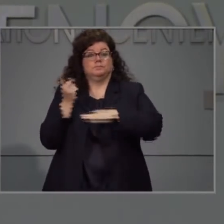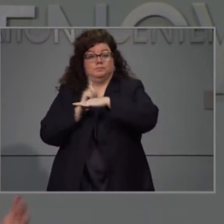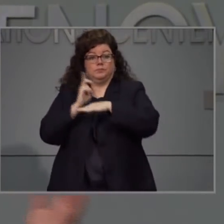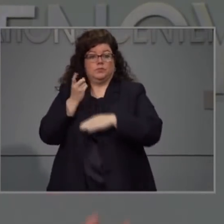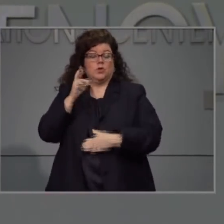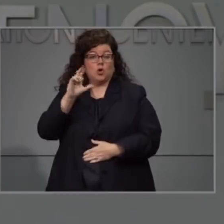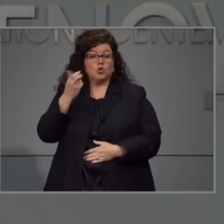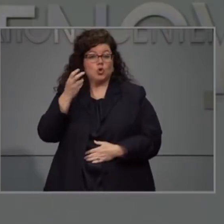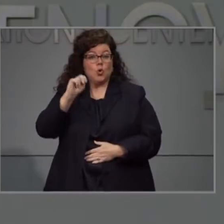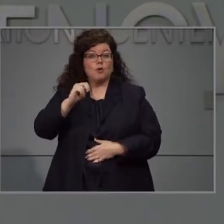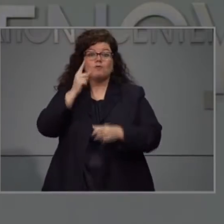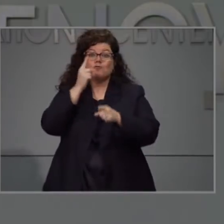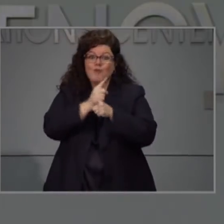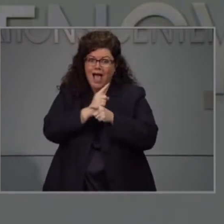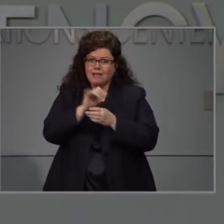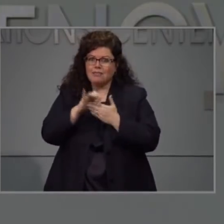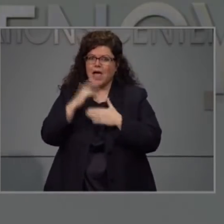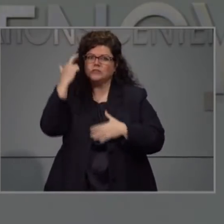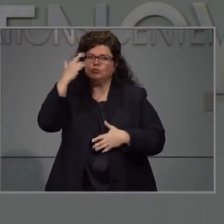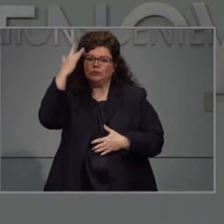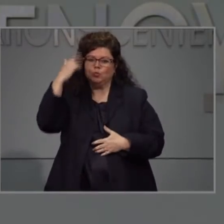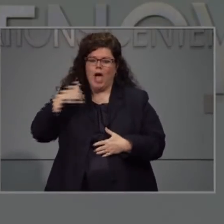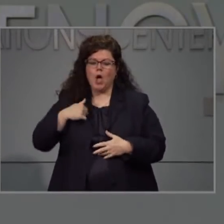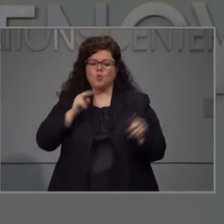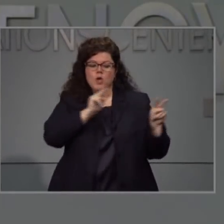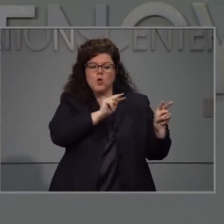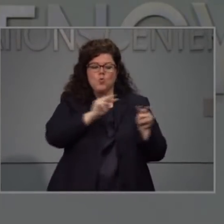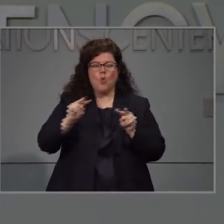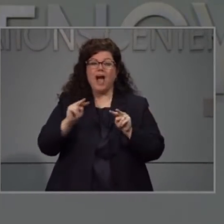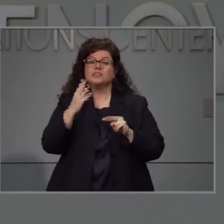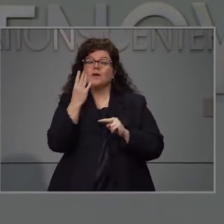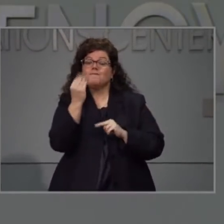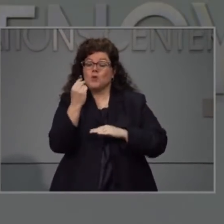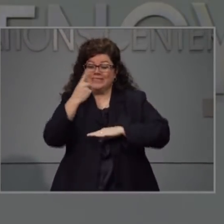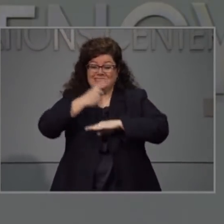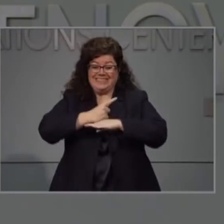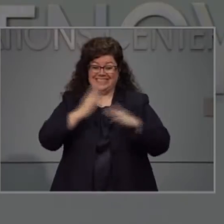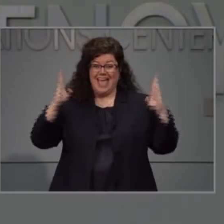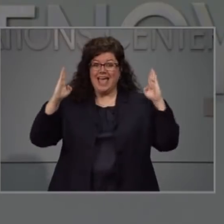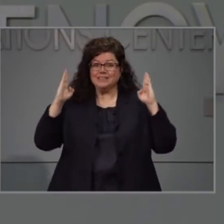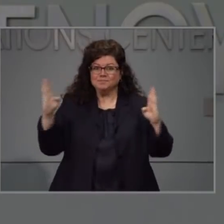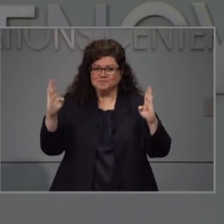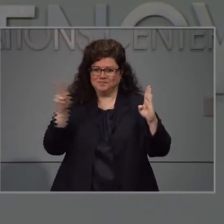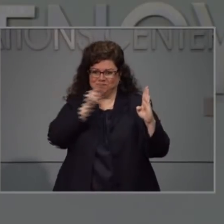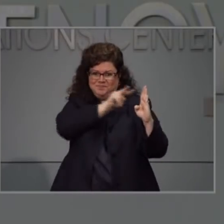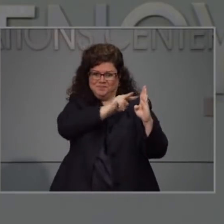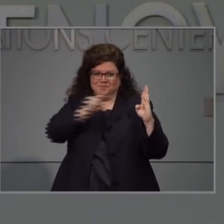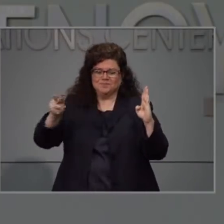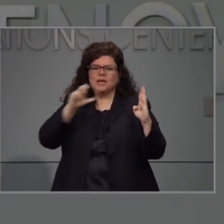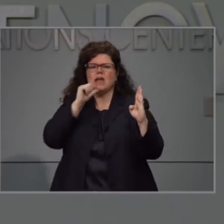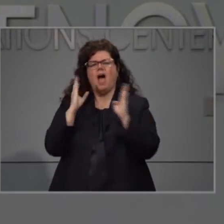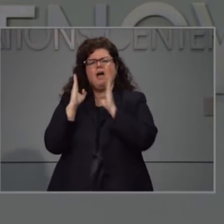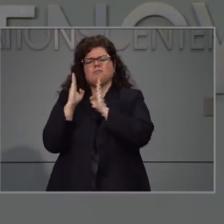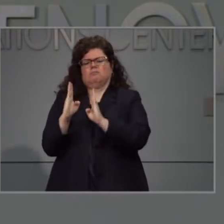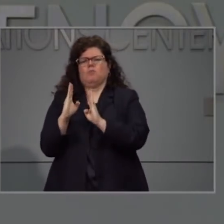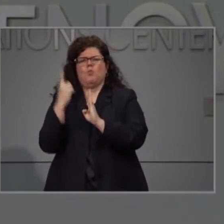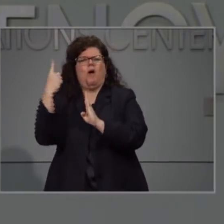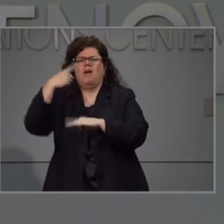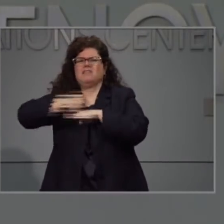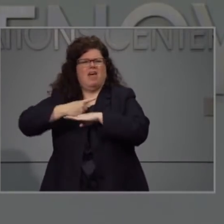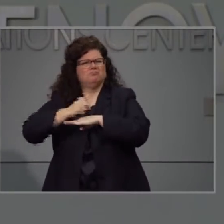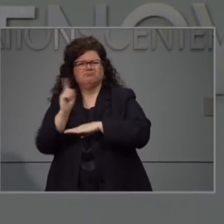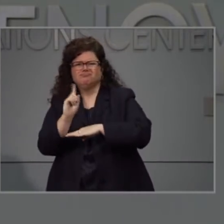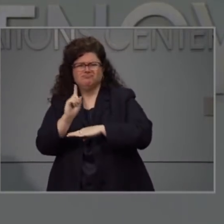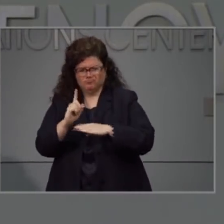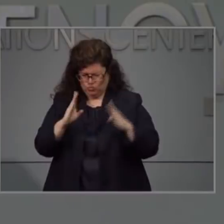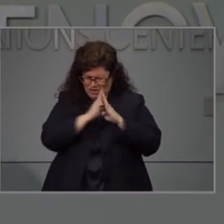as you know, we've been looking at these trends and been very transparent with those trends for a long period of time. And what we would say